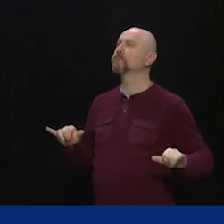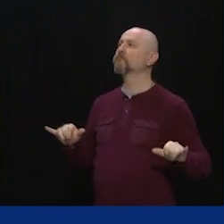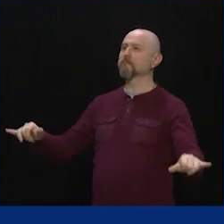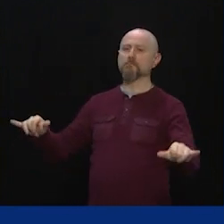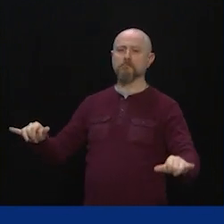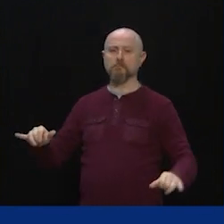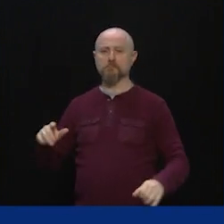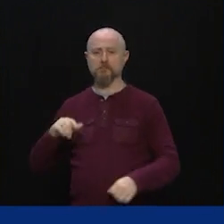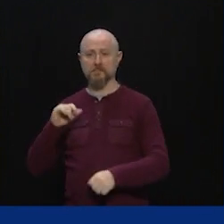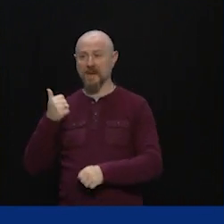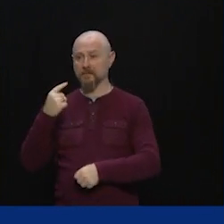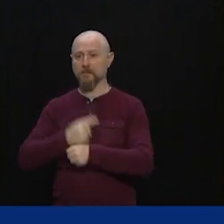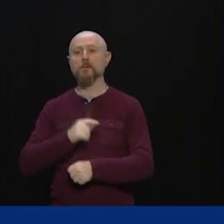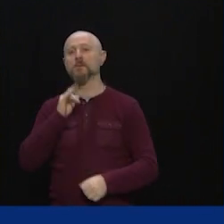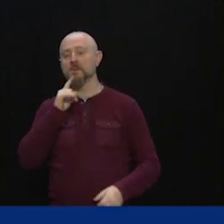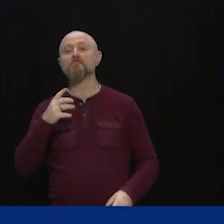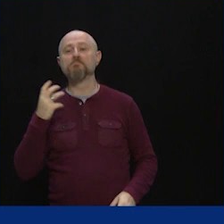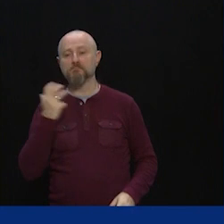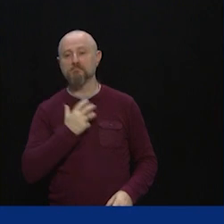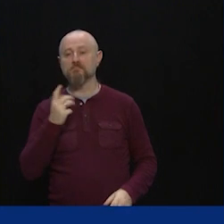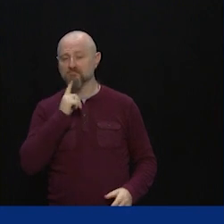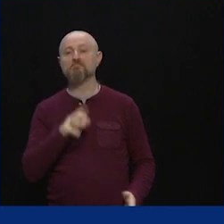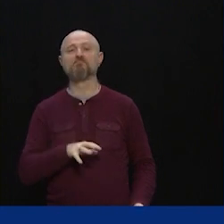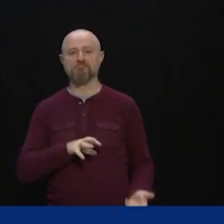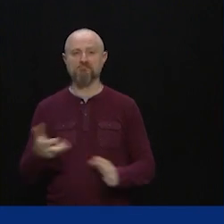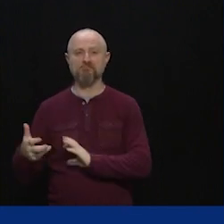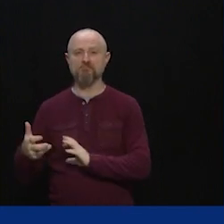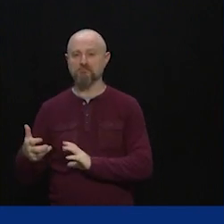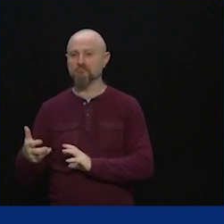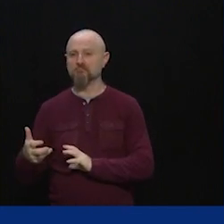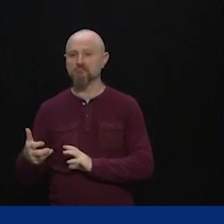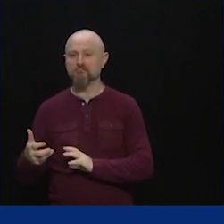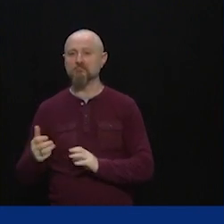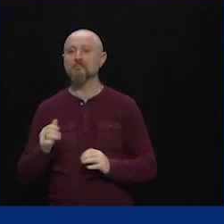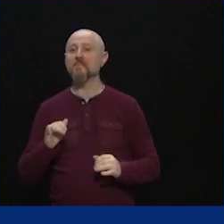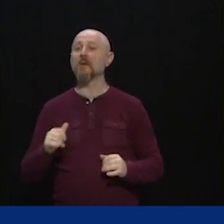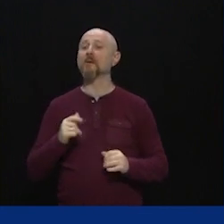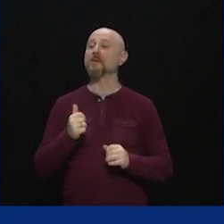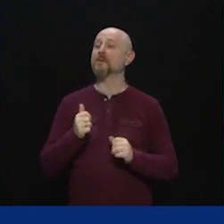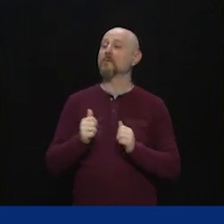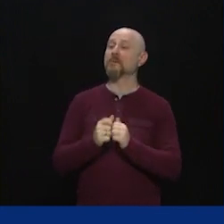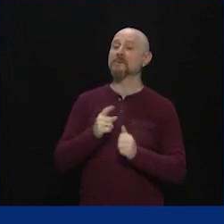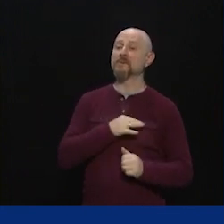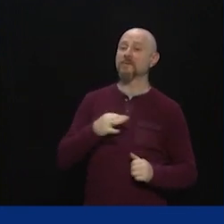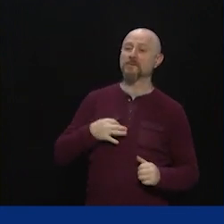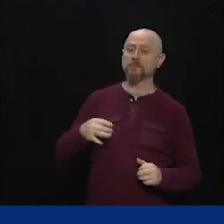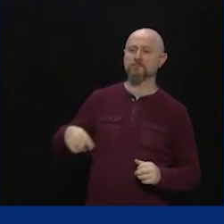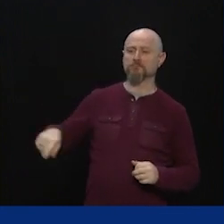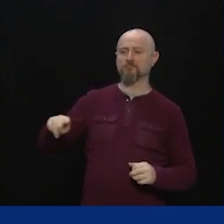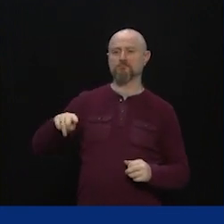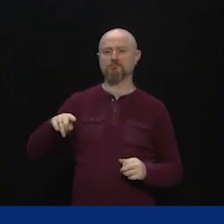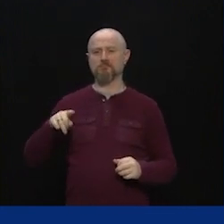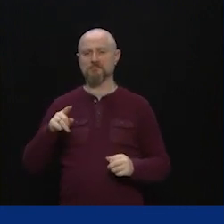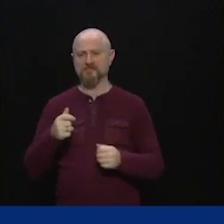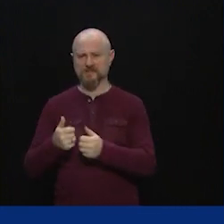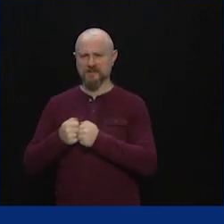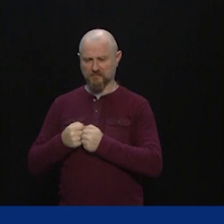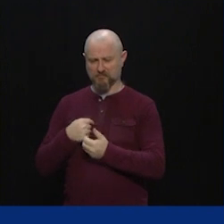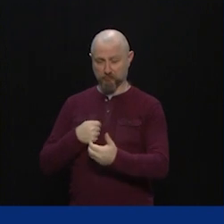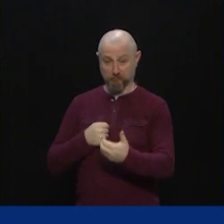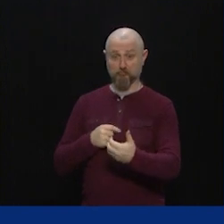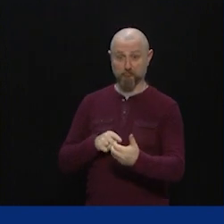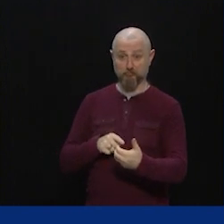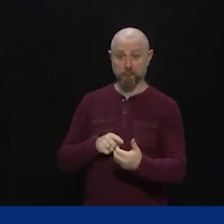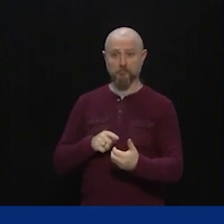disruptive. I mean, I literally was with one of my staffers, and she looked down at her text, she says, oh my gosh, my children are going home for another